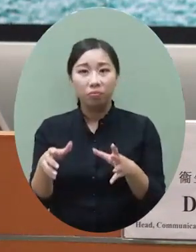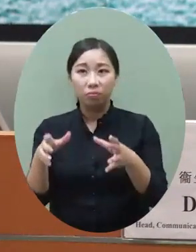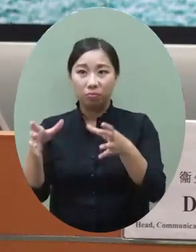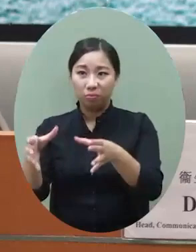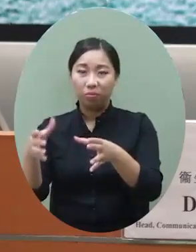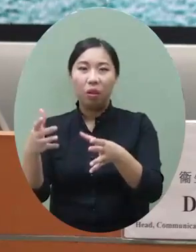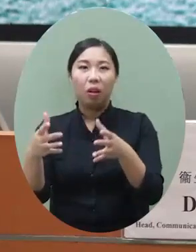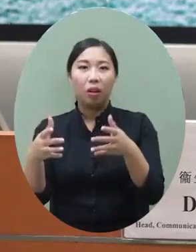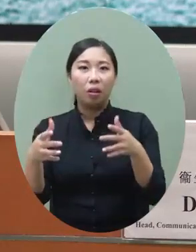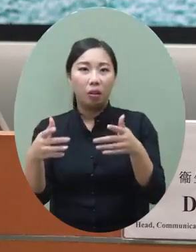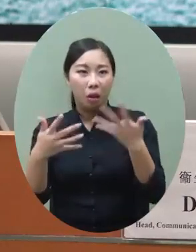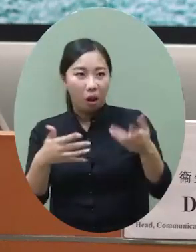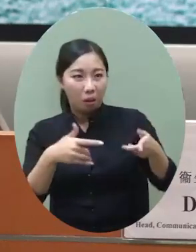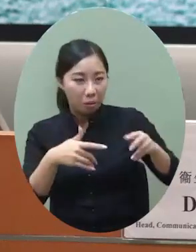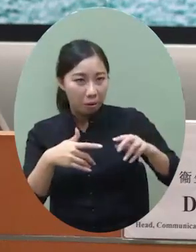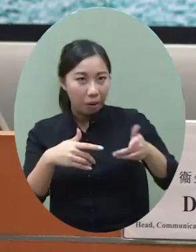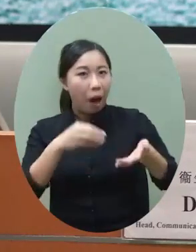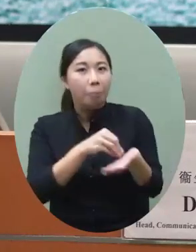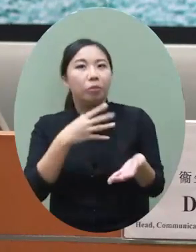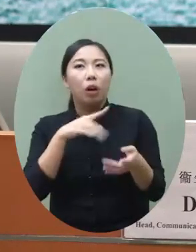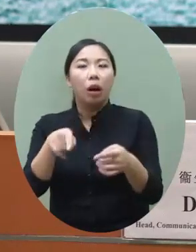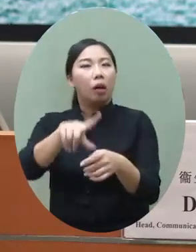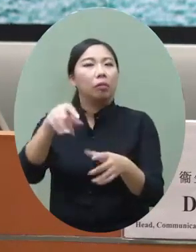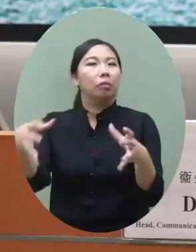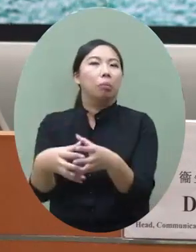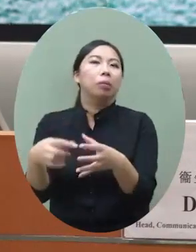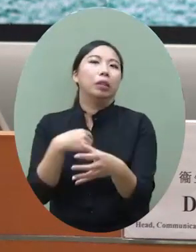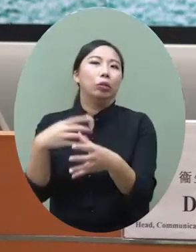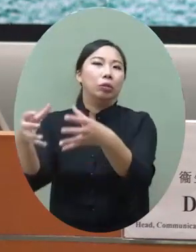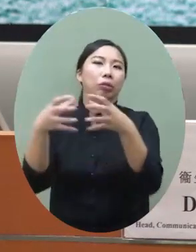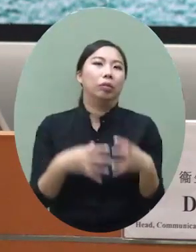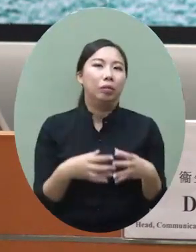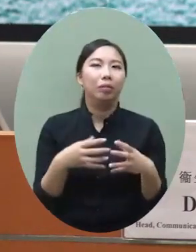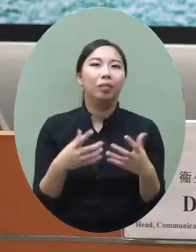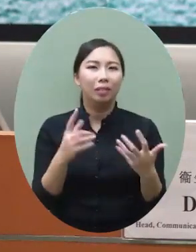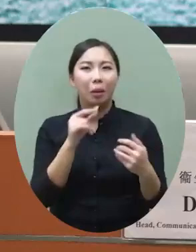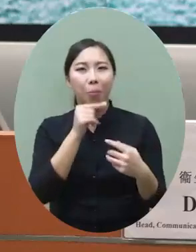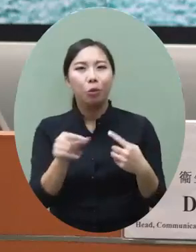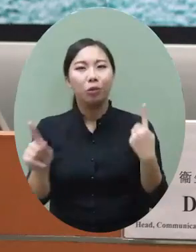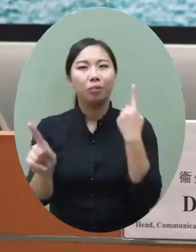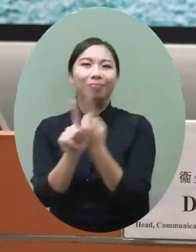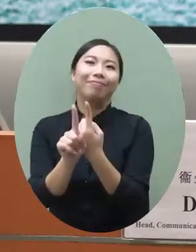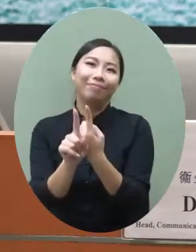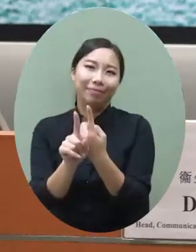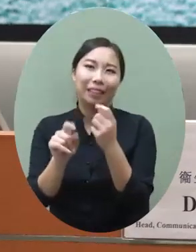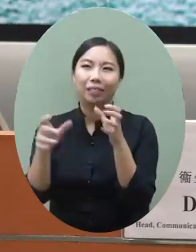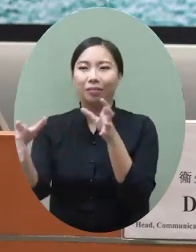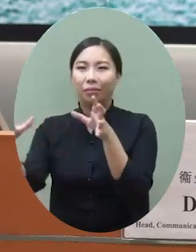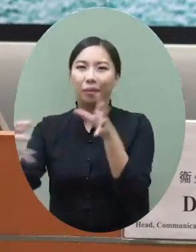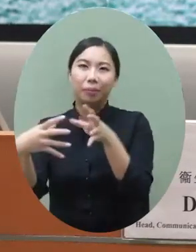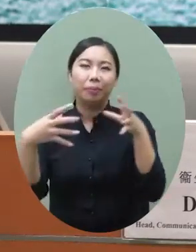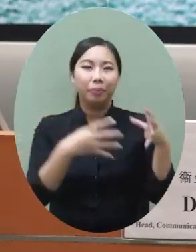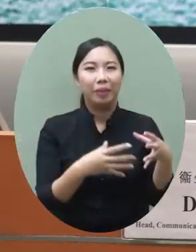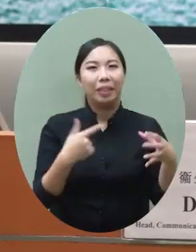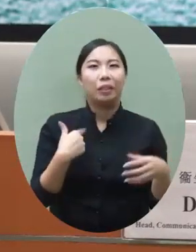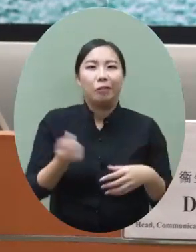the close contact will become a close contact. So it is advisable for them to get tested even now as soon as possible.